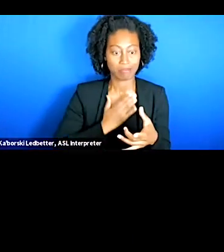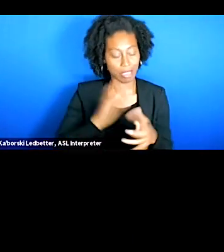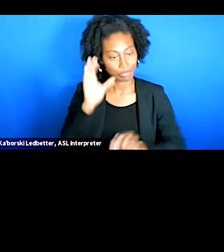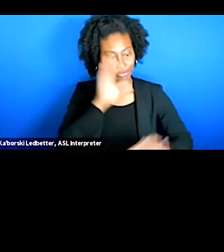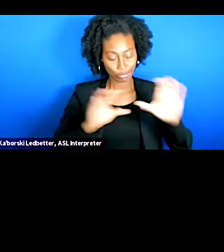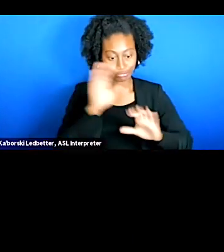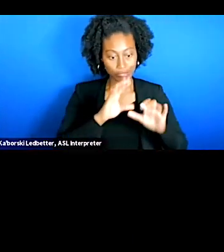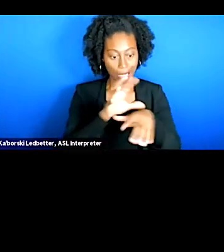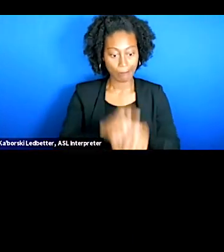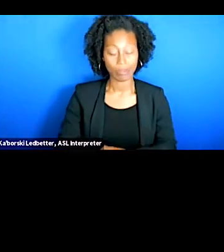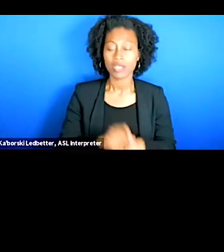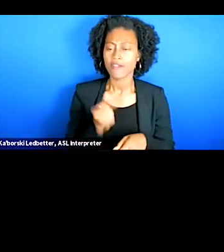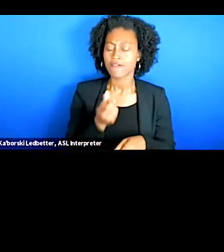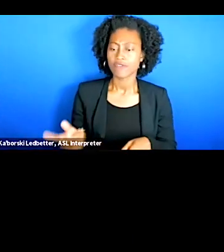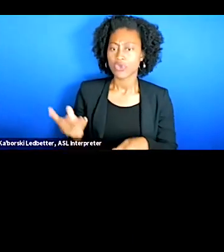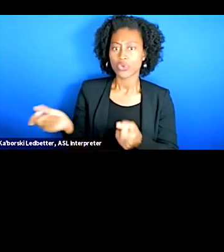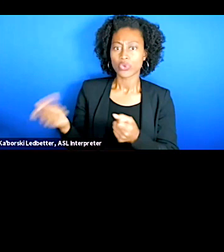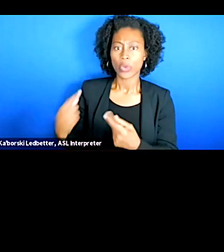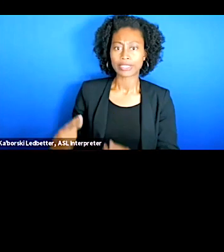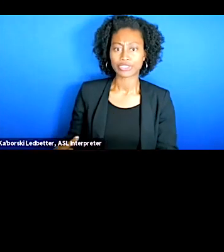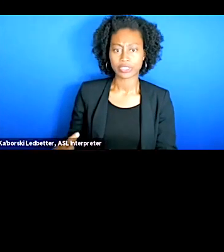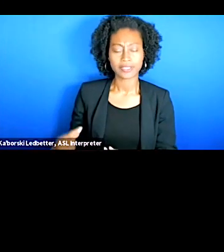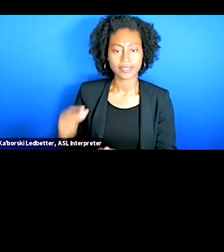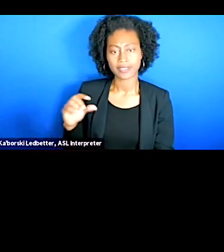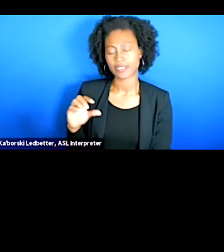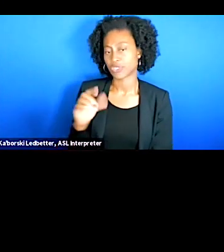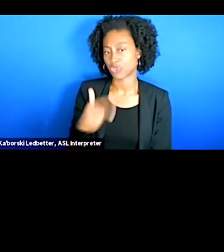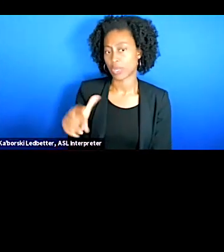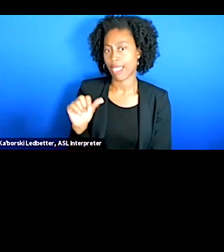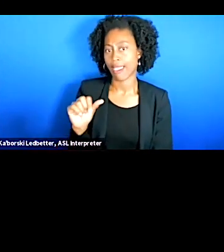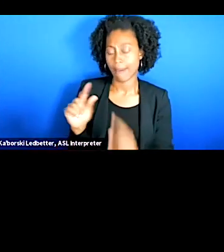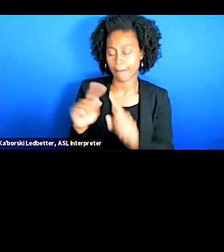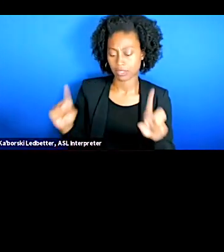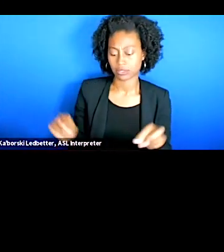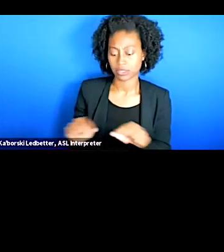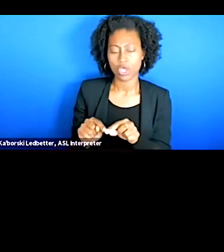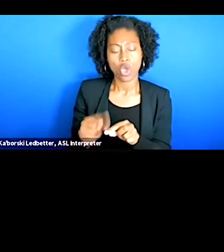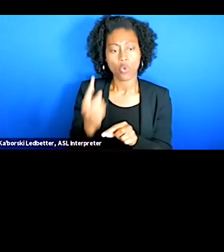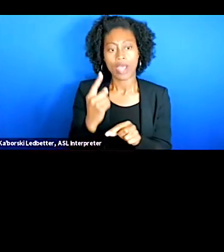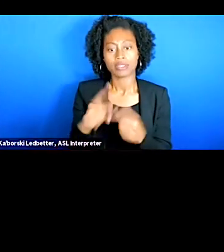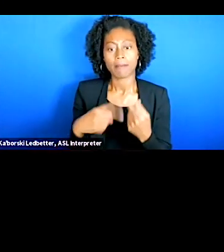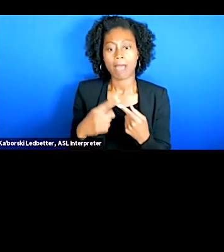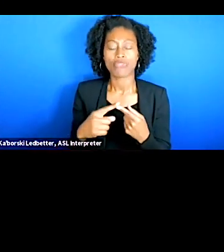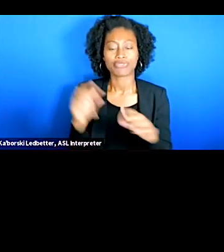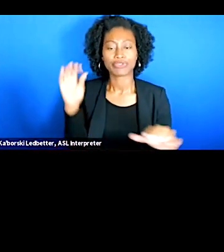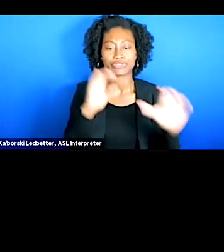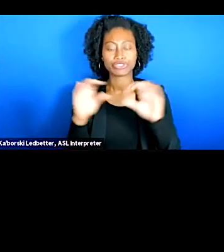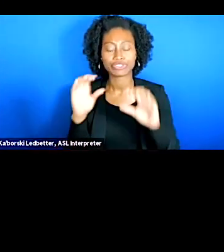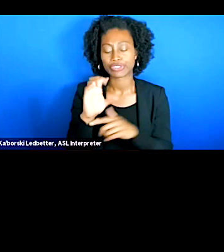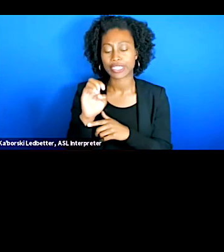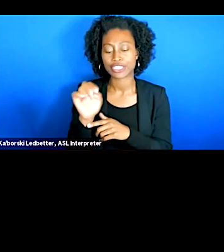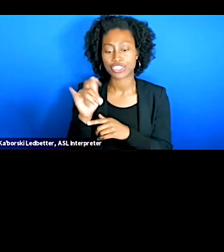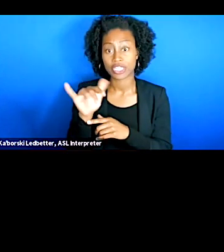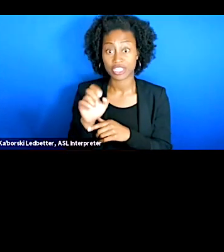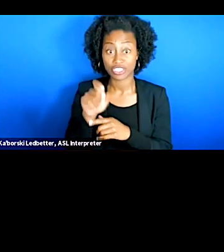few questions that are coming in the Q&A box. One question is about the search engine. Should you do